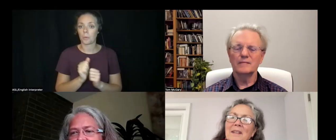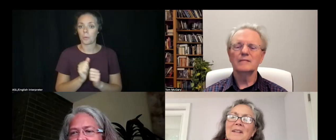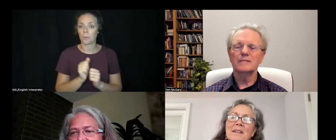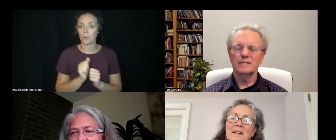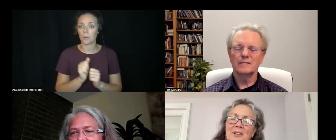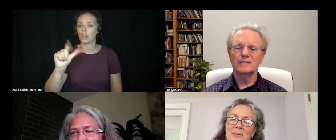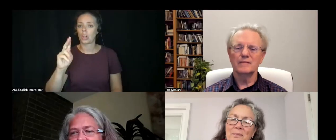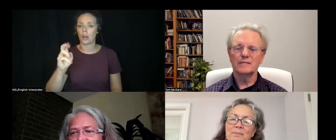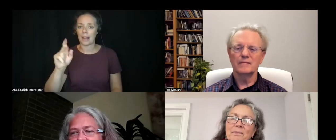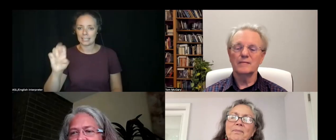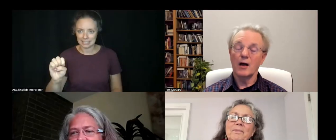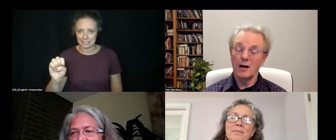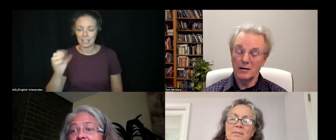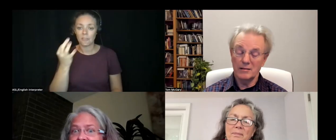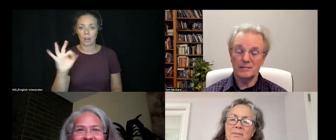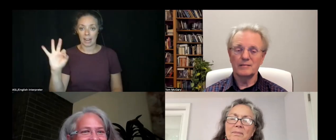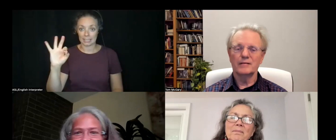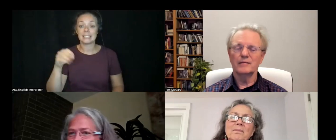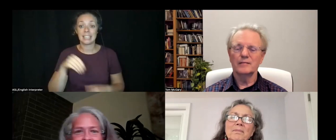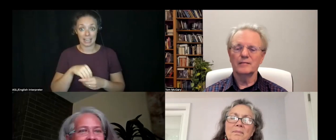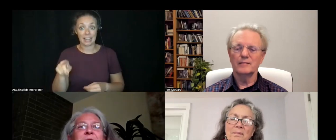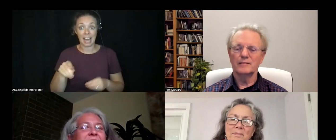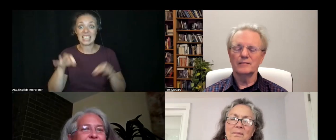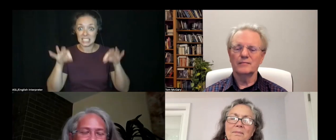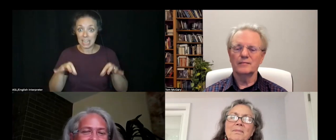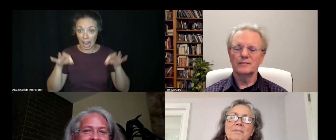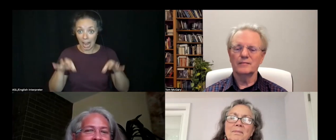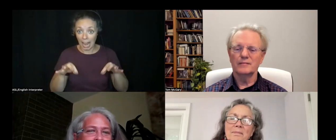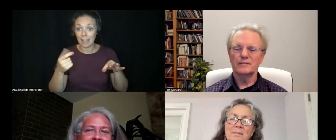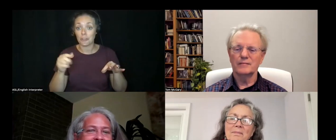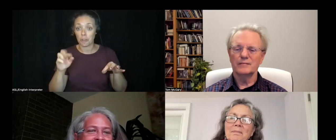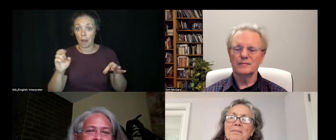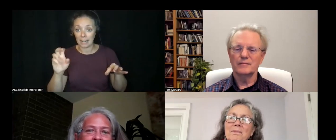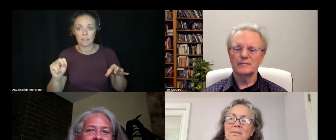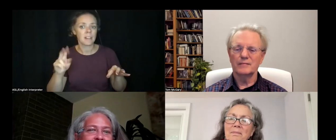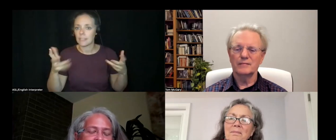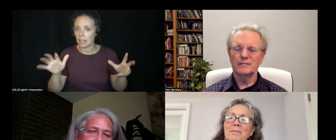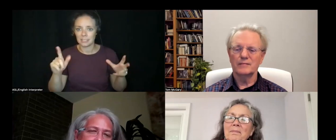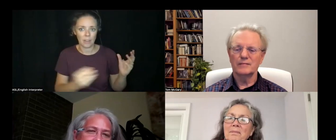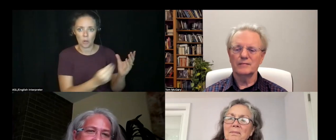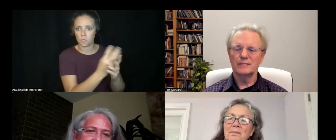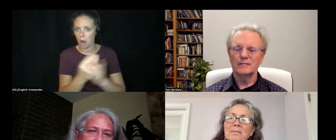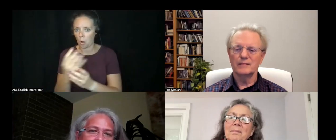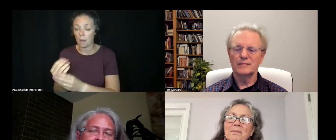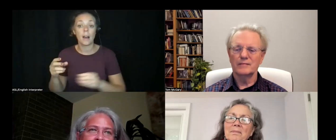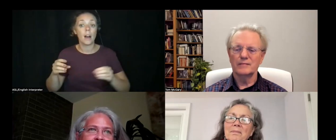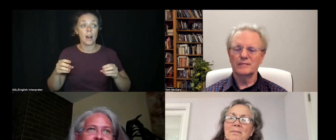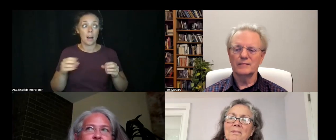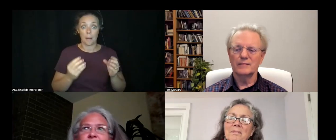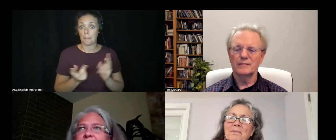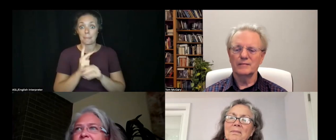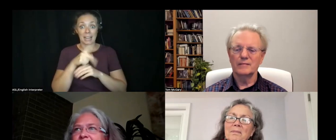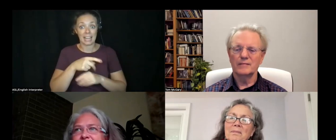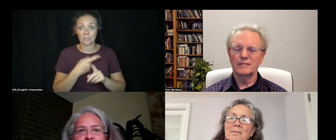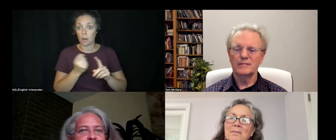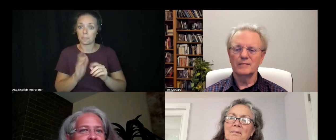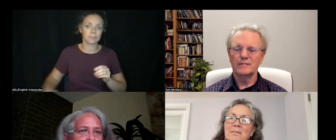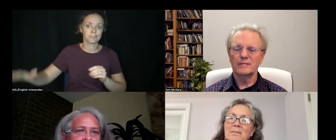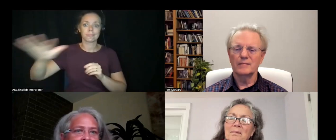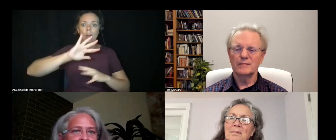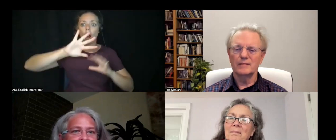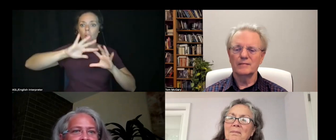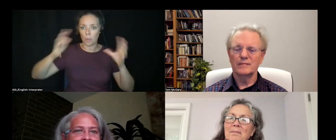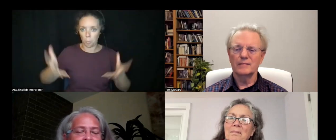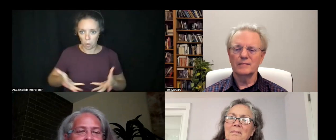in a dye garden where that's all they grew plants from all over the world. So I got to experiment